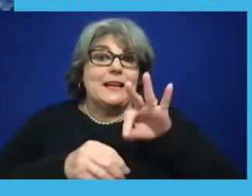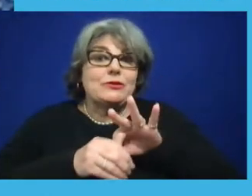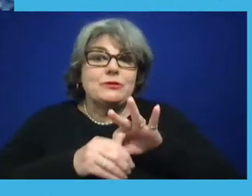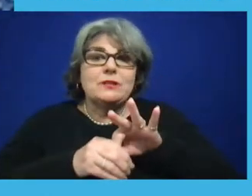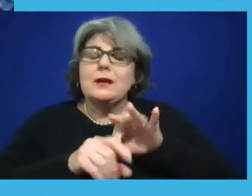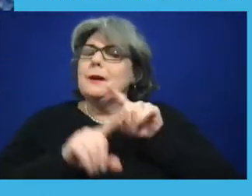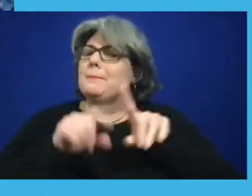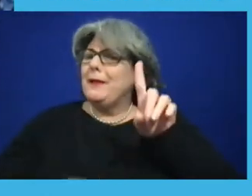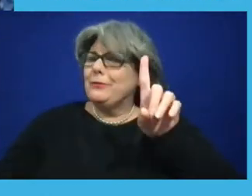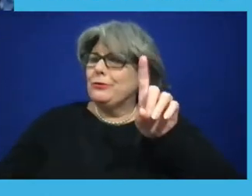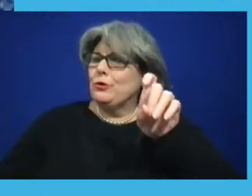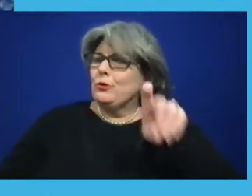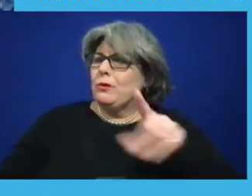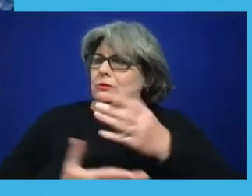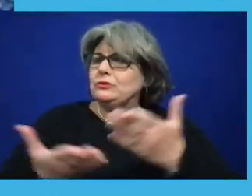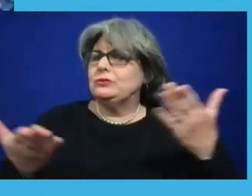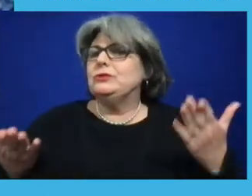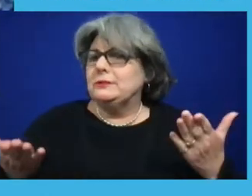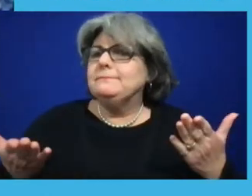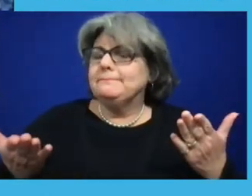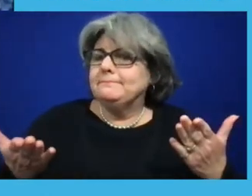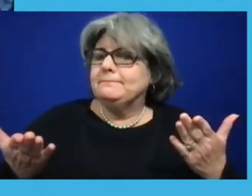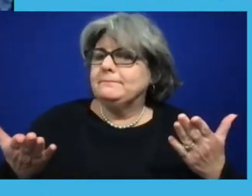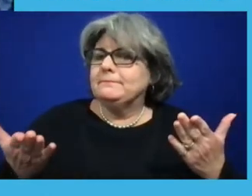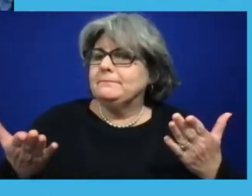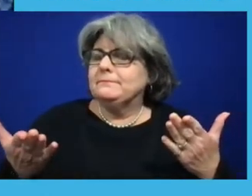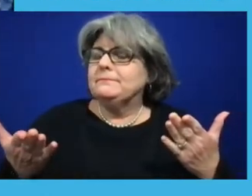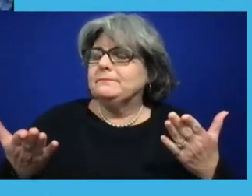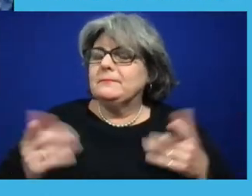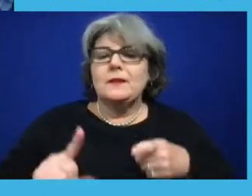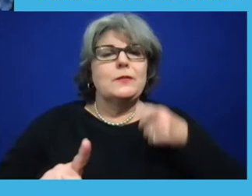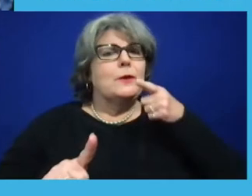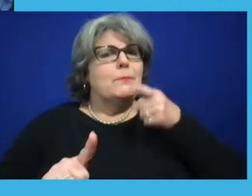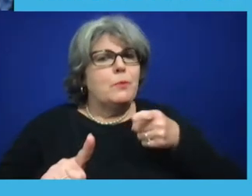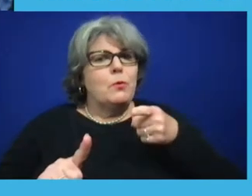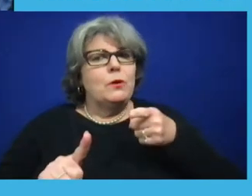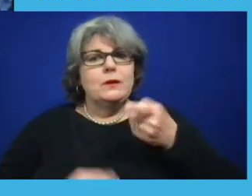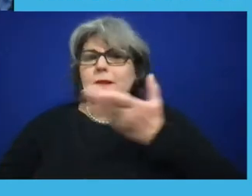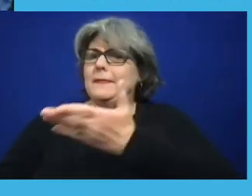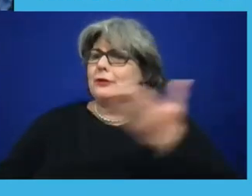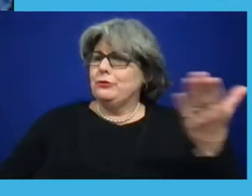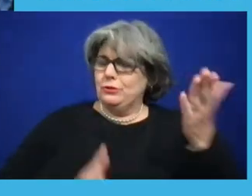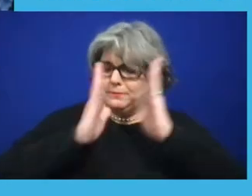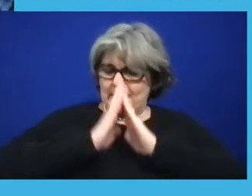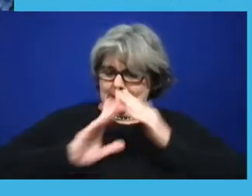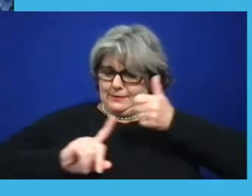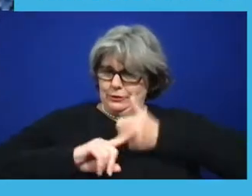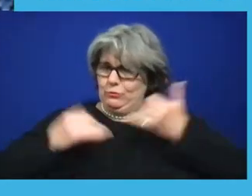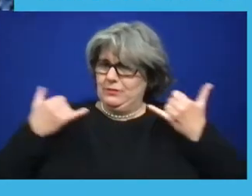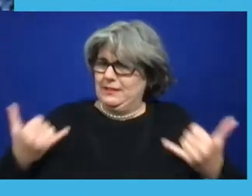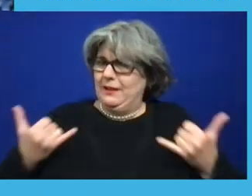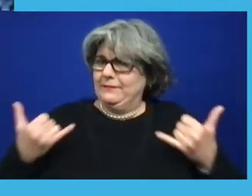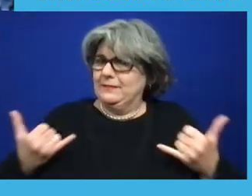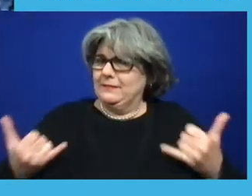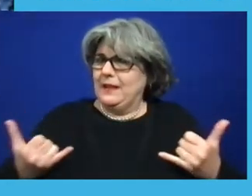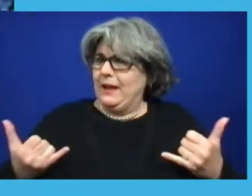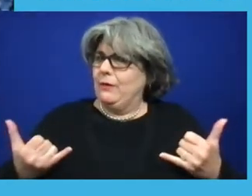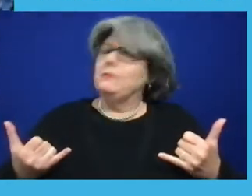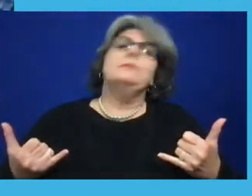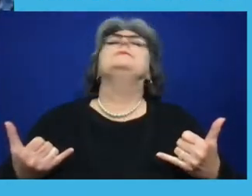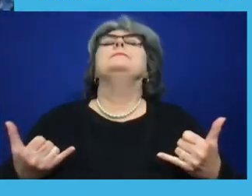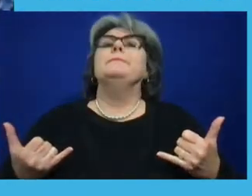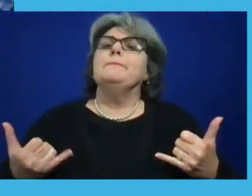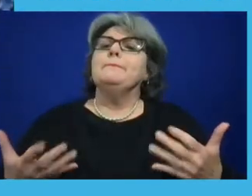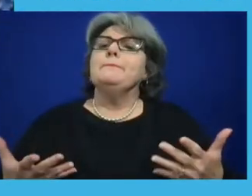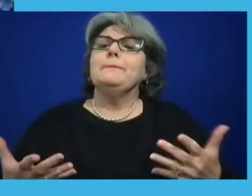Because there may be a lot of issues at stake in this election, but the basic question, the fundamental question